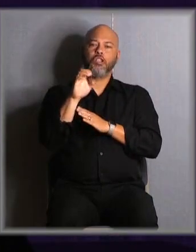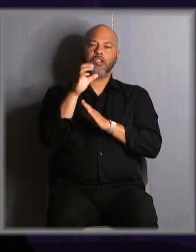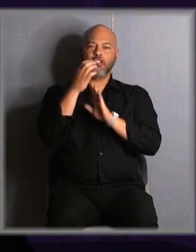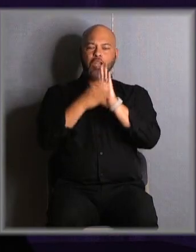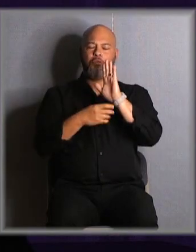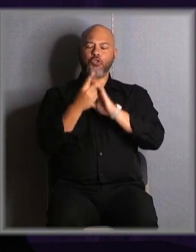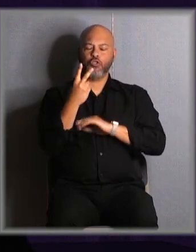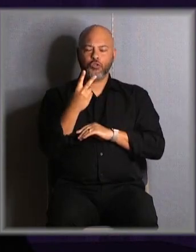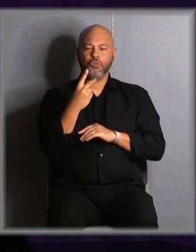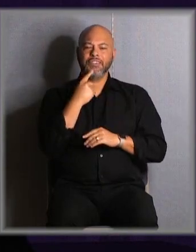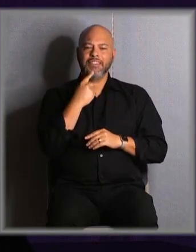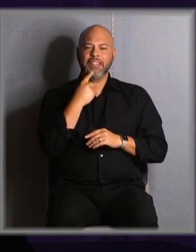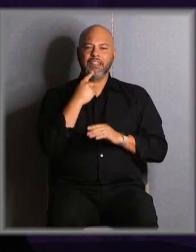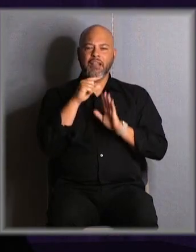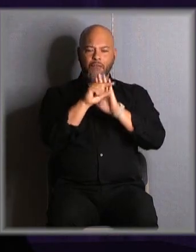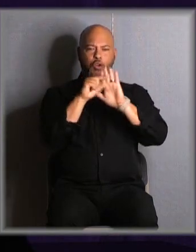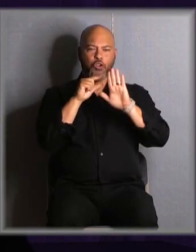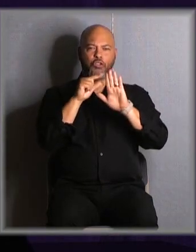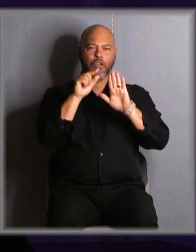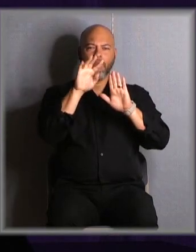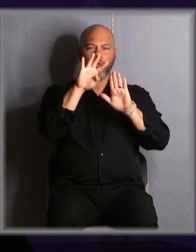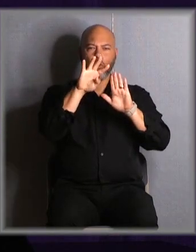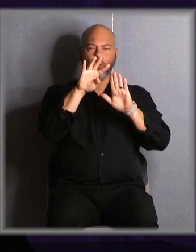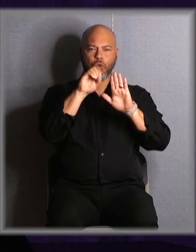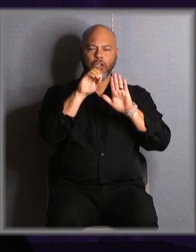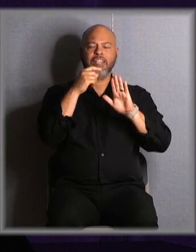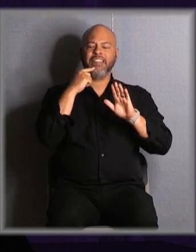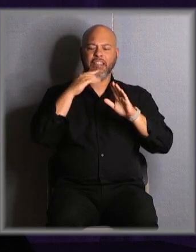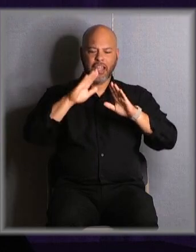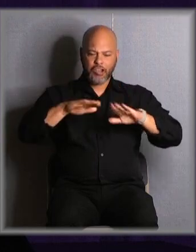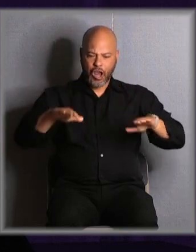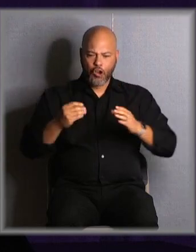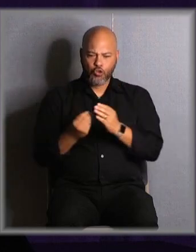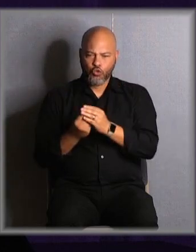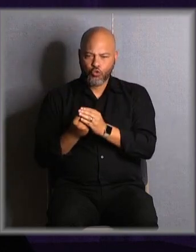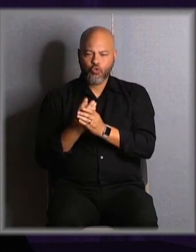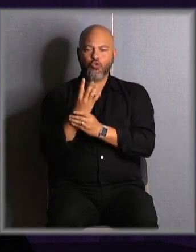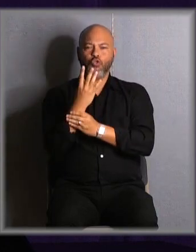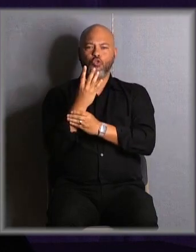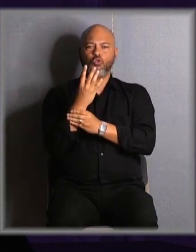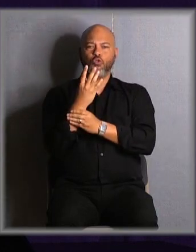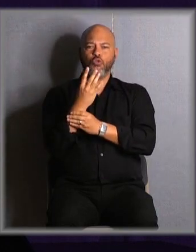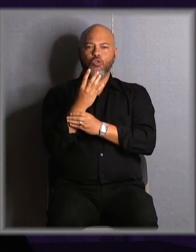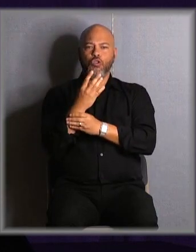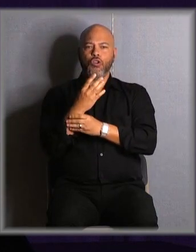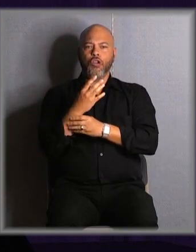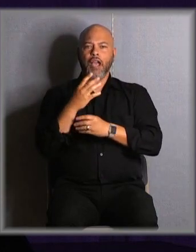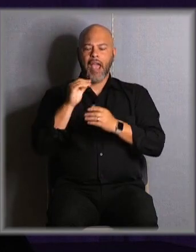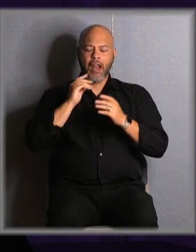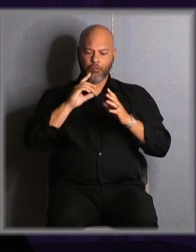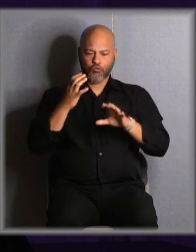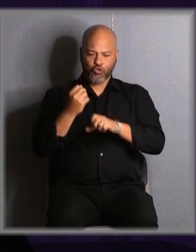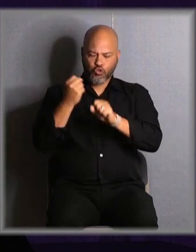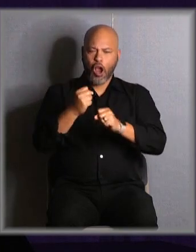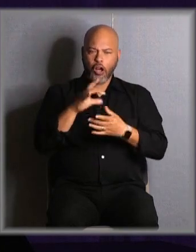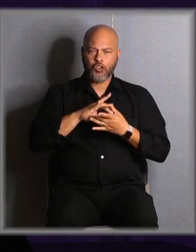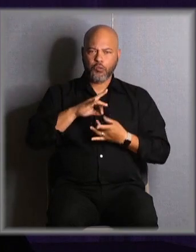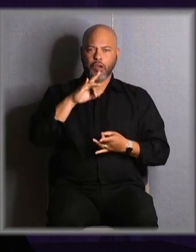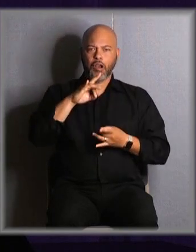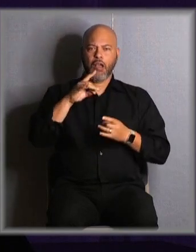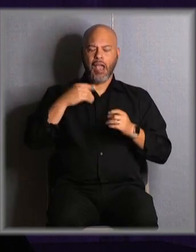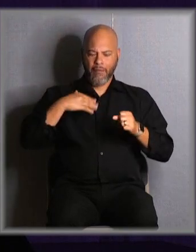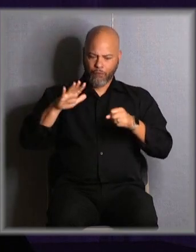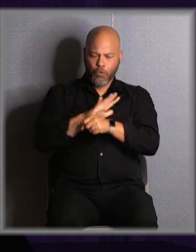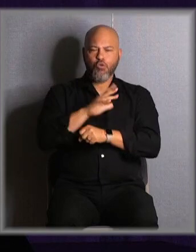2, verse 40 says, "And the child grew and waxed strong in spirit, filled with